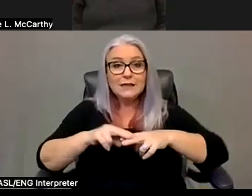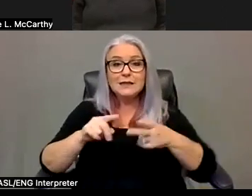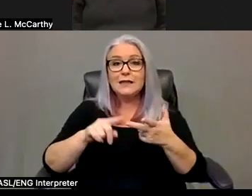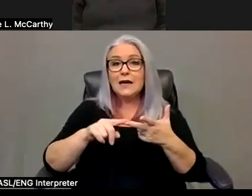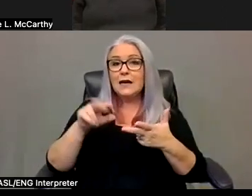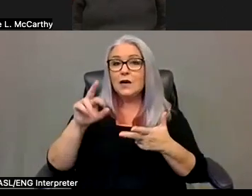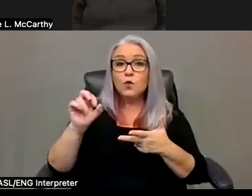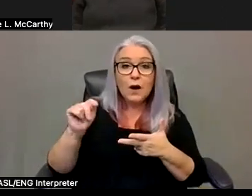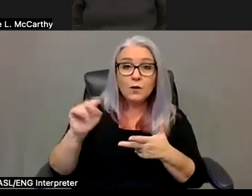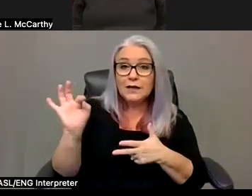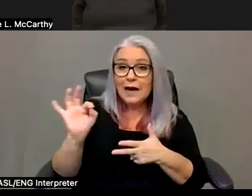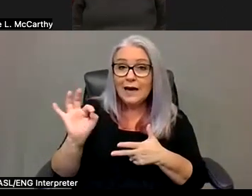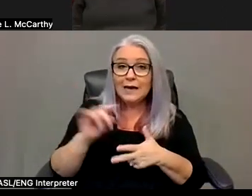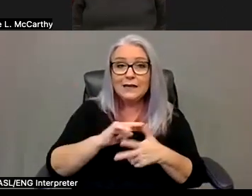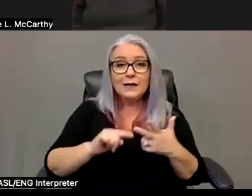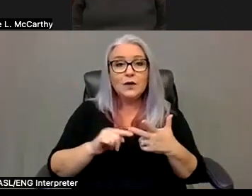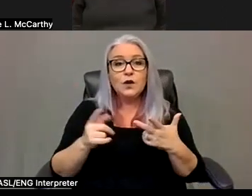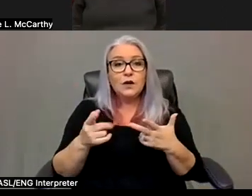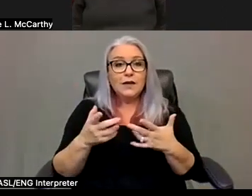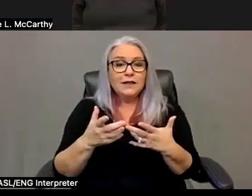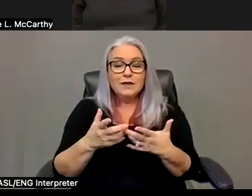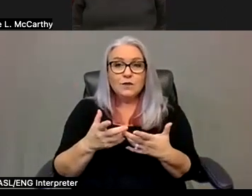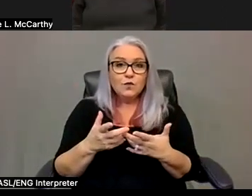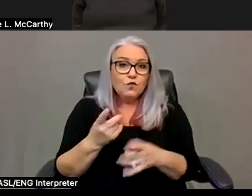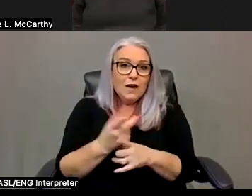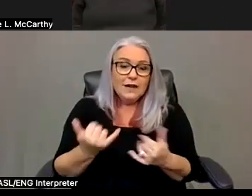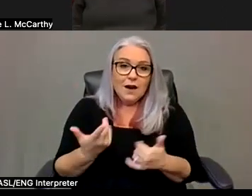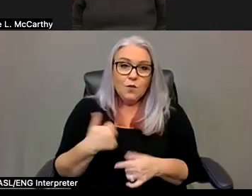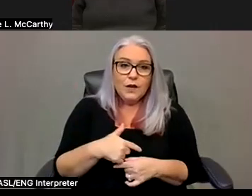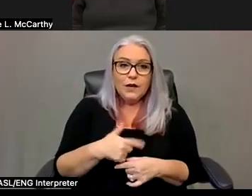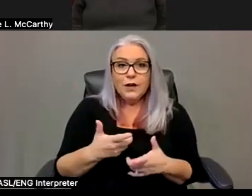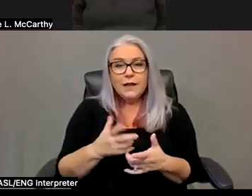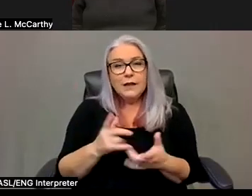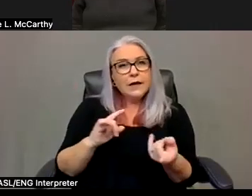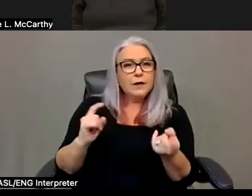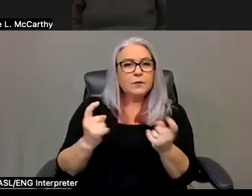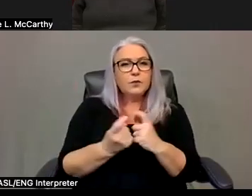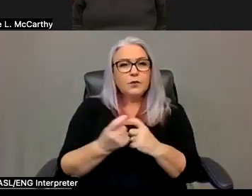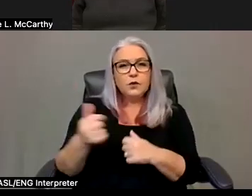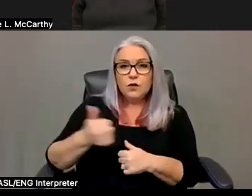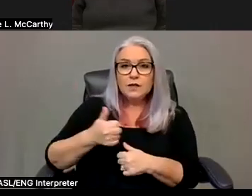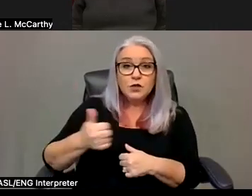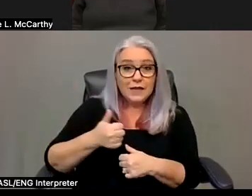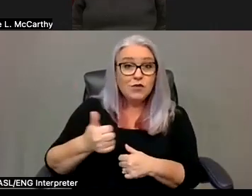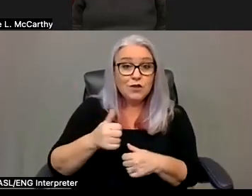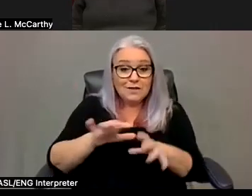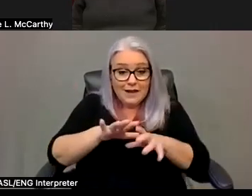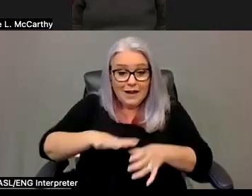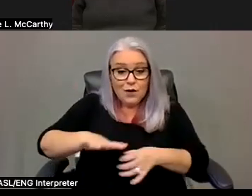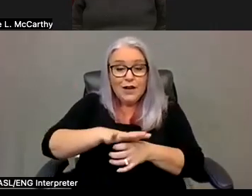9, that is at a crossroads. We're at a transportation hub, and that's what makes